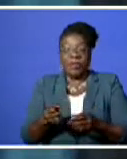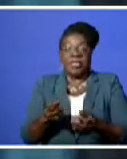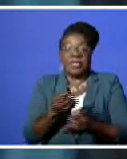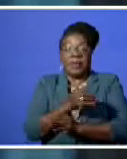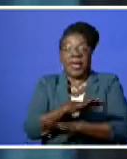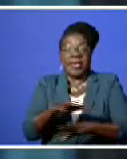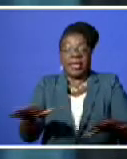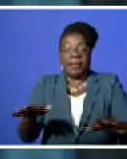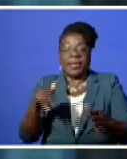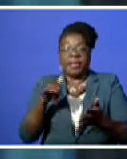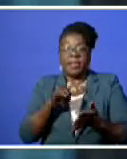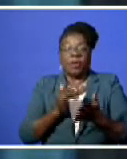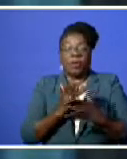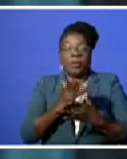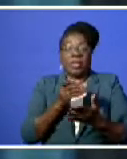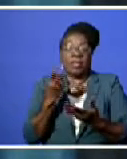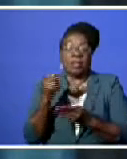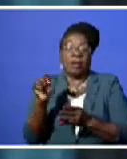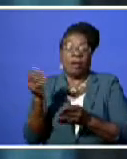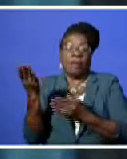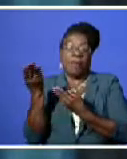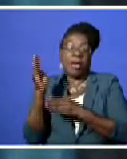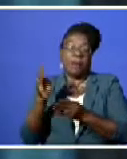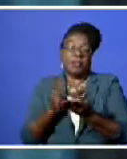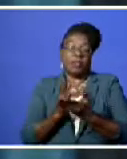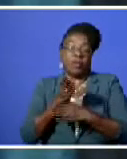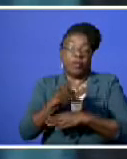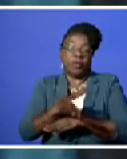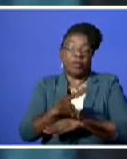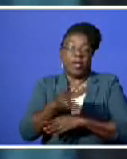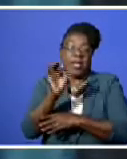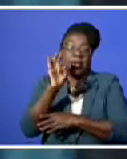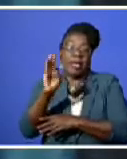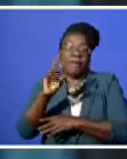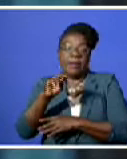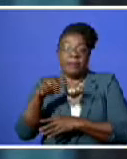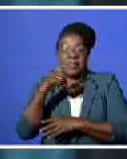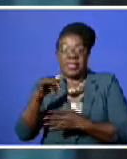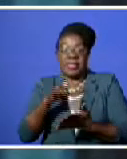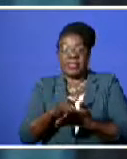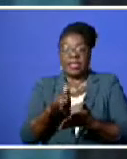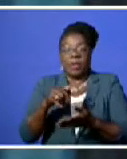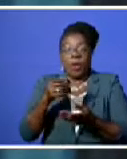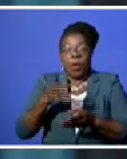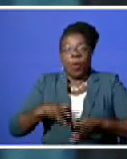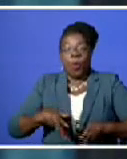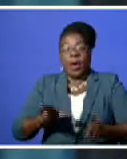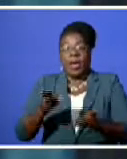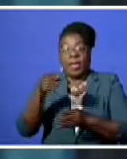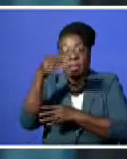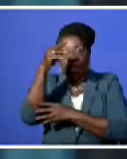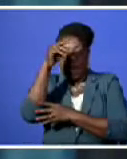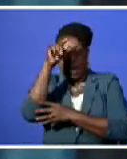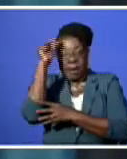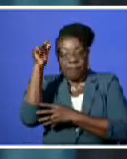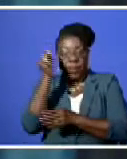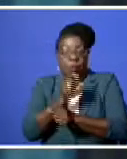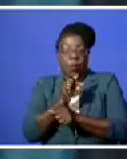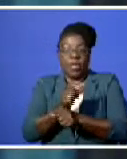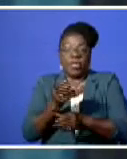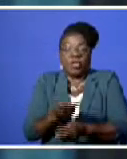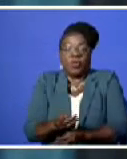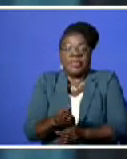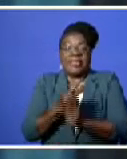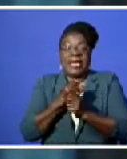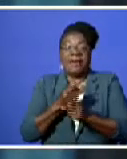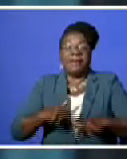the Bahamas has experienced in recent history. The F.N.M. stated that while government works to save lives, the P.L.P. leader and chairman are